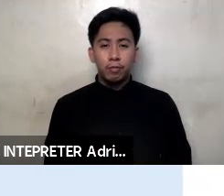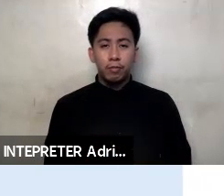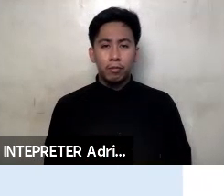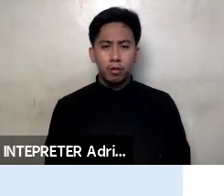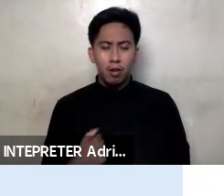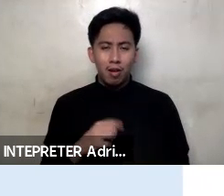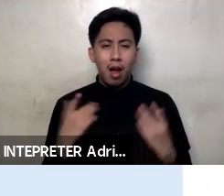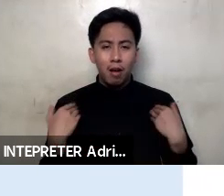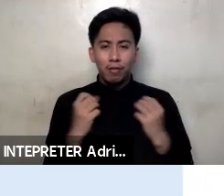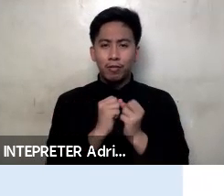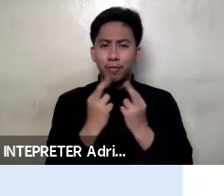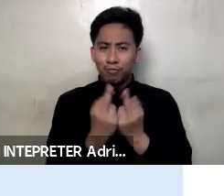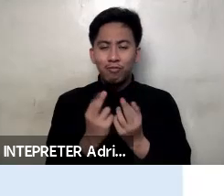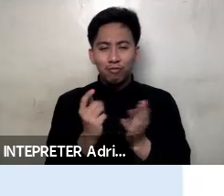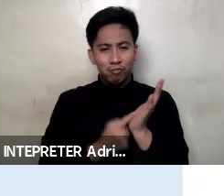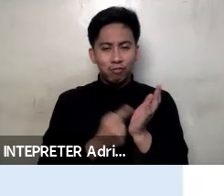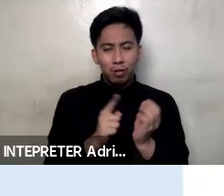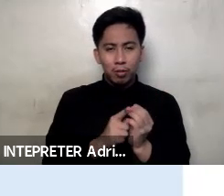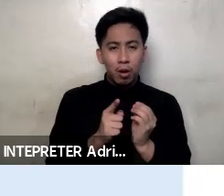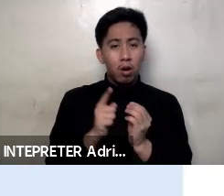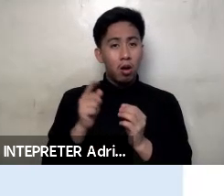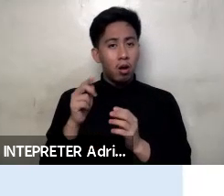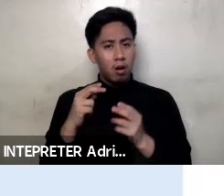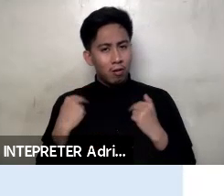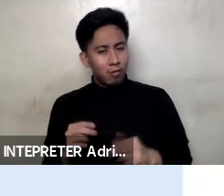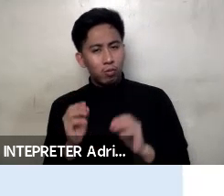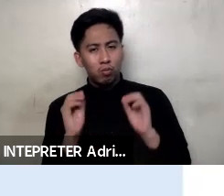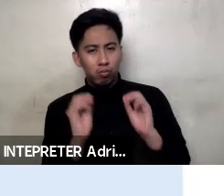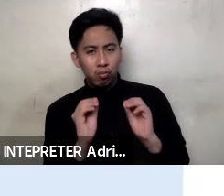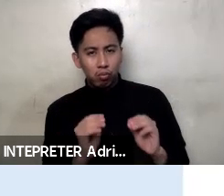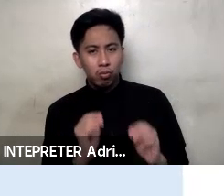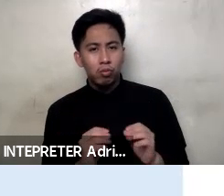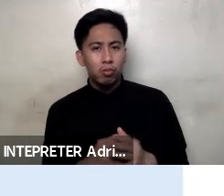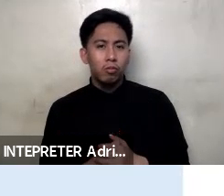classes. Also, to establish and strengthen the EGBU